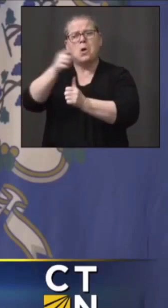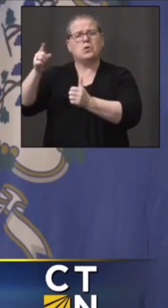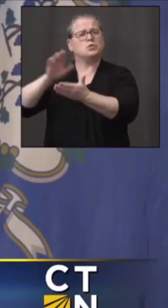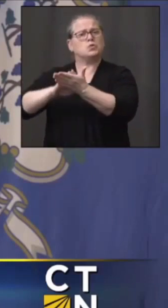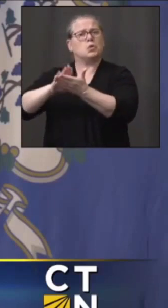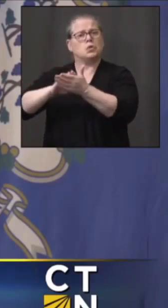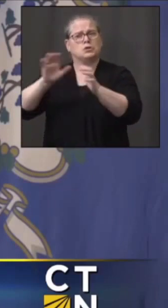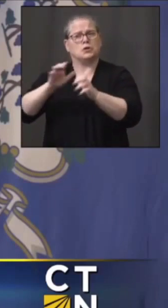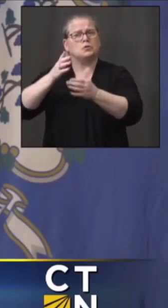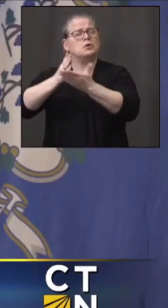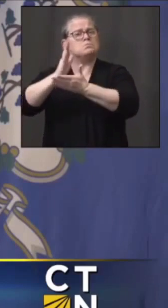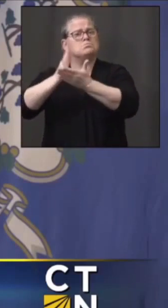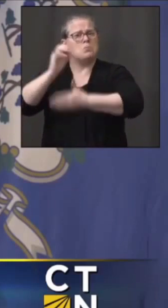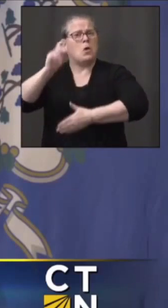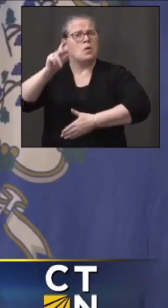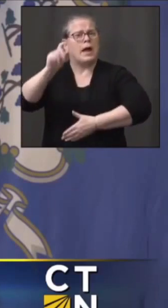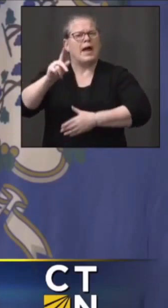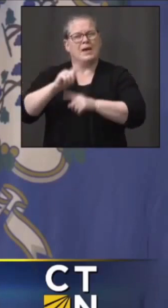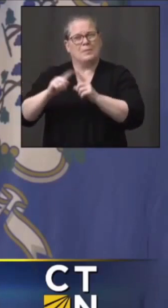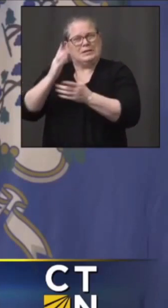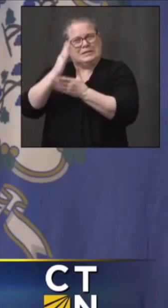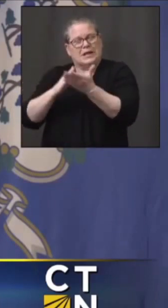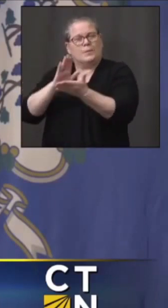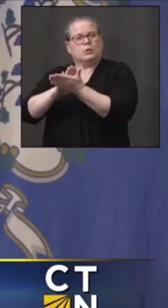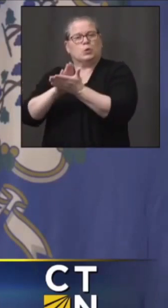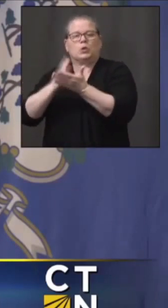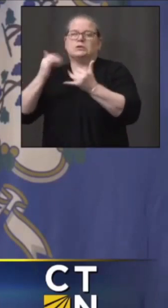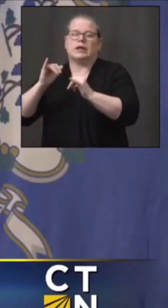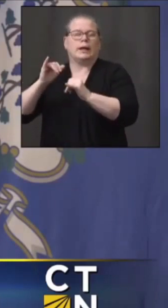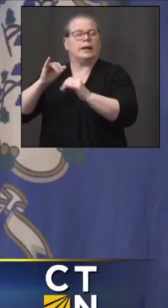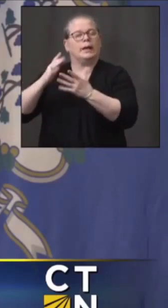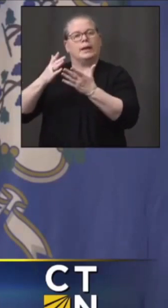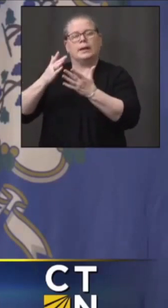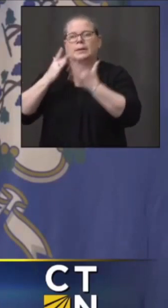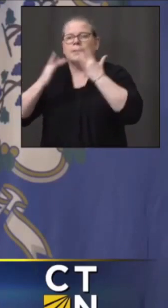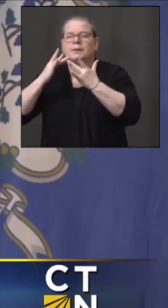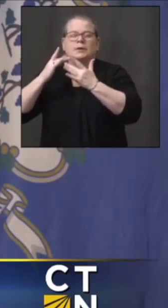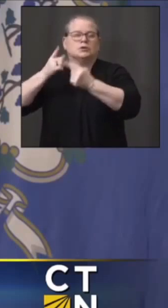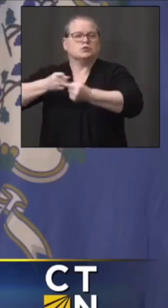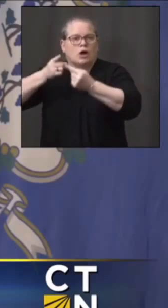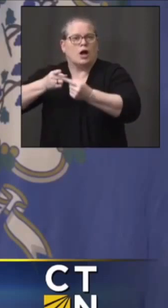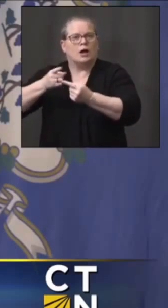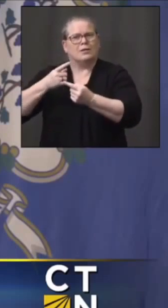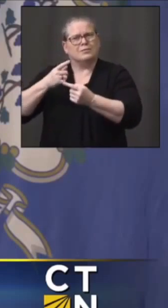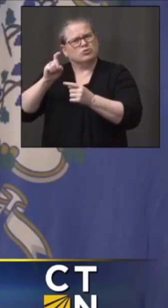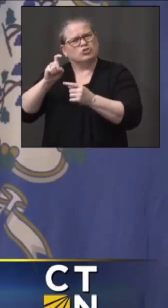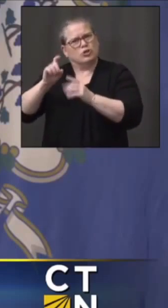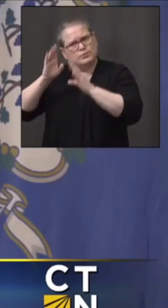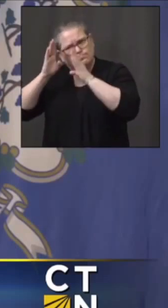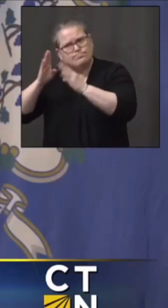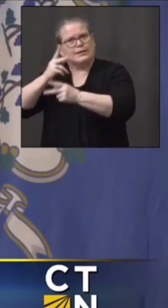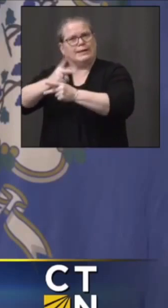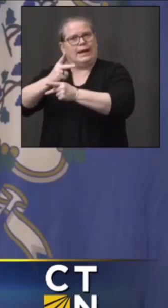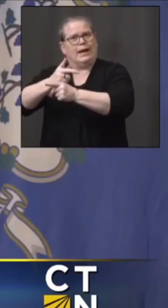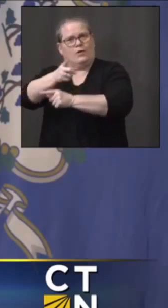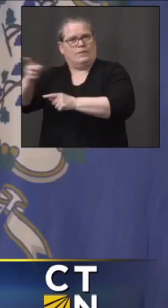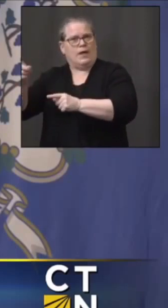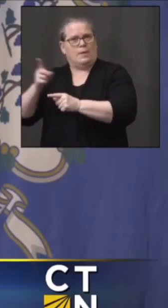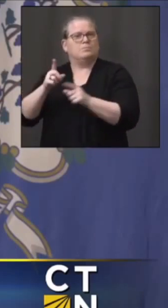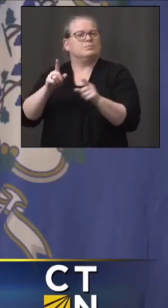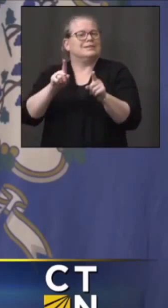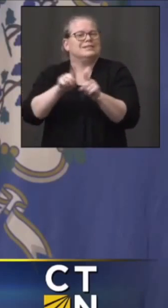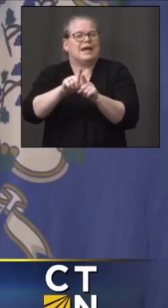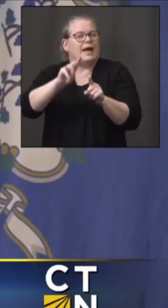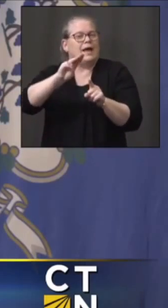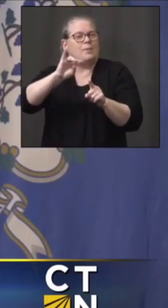are some outliers. Take care of those outliers, just what you heard Michelle say. And I call Miguel and Cardona,